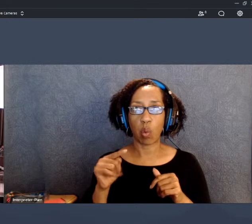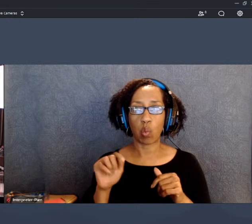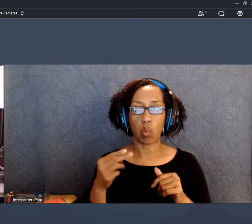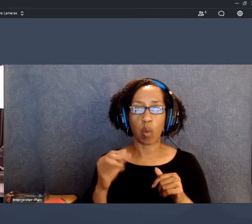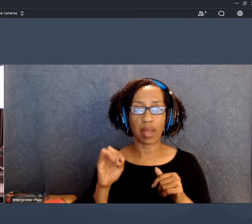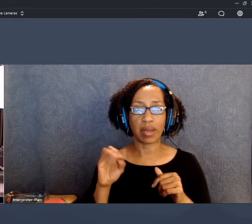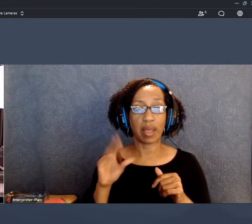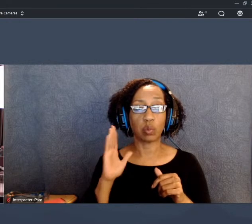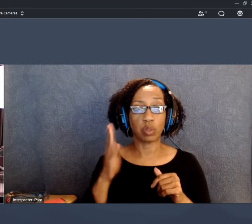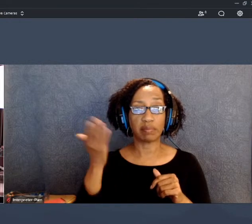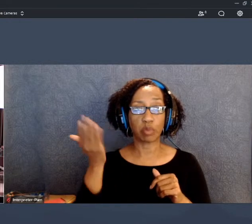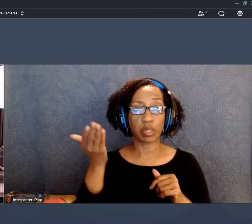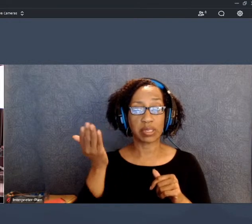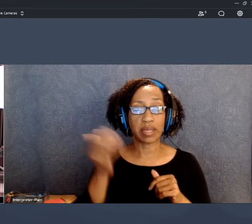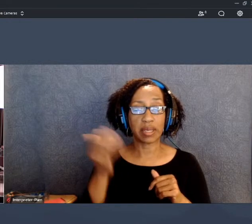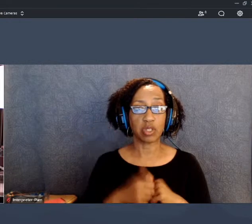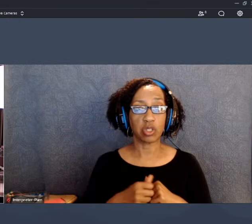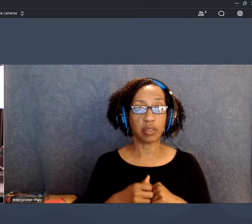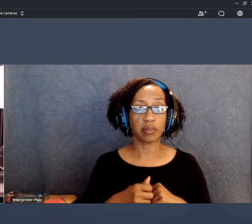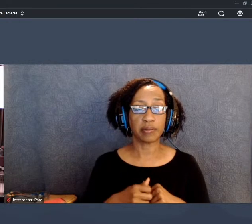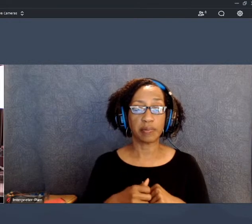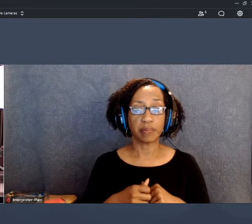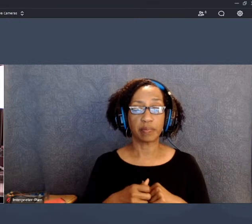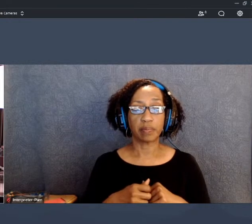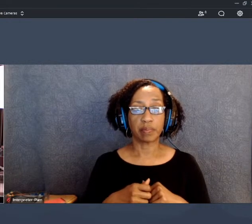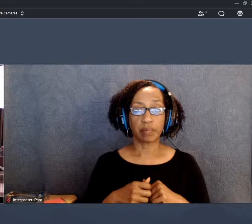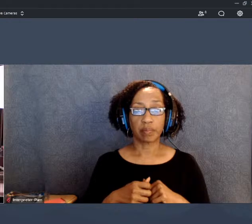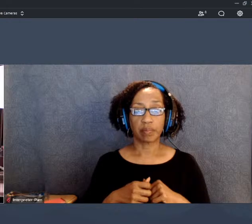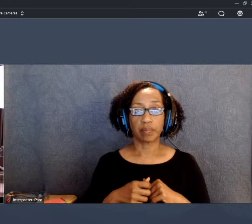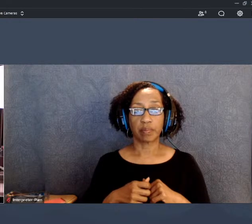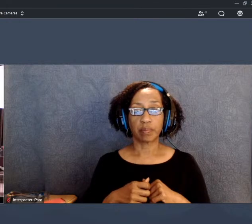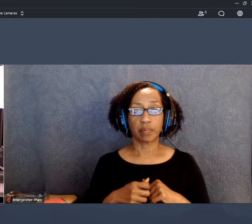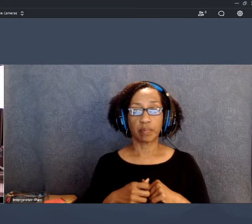Change the item 28 instead of special item 3. Thank you.